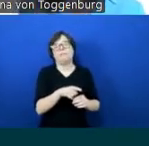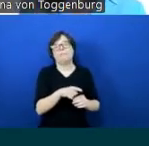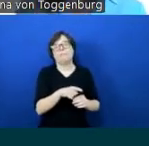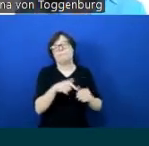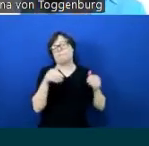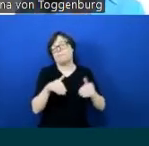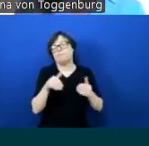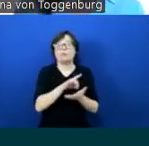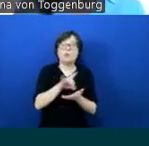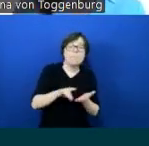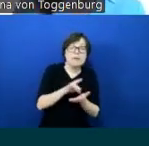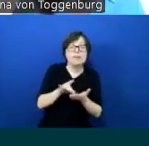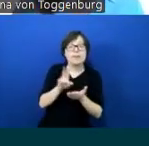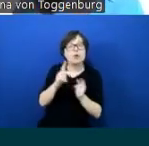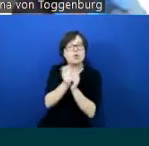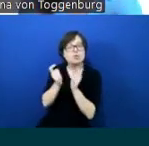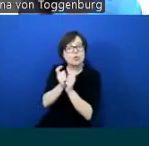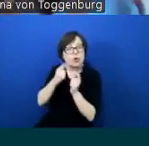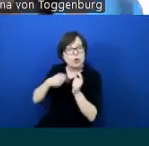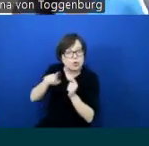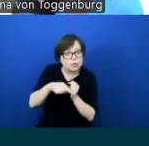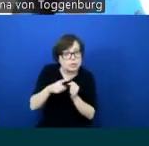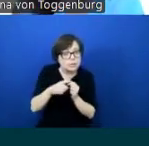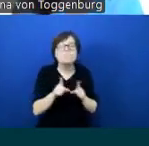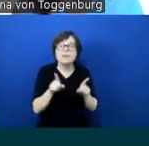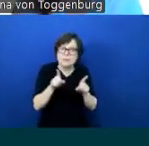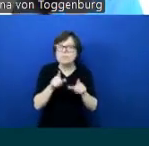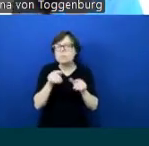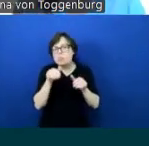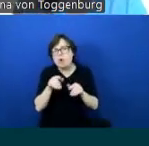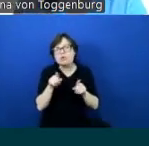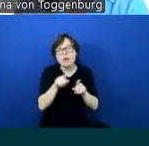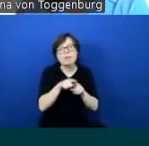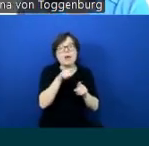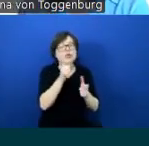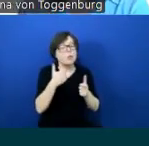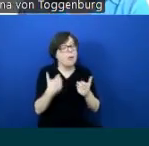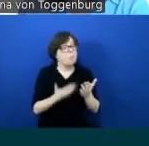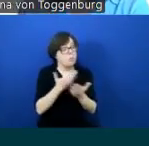that is affected, as well as the population, that everyone is on board with